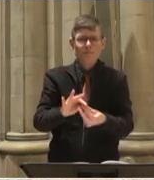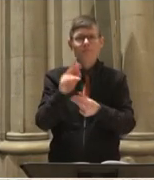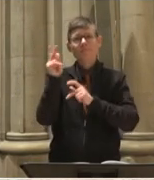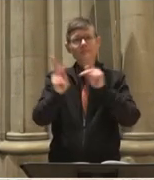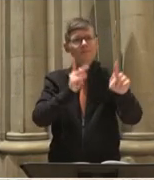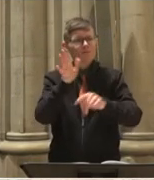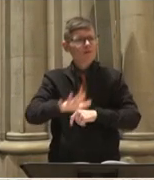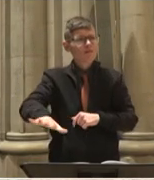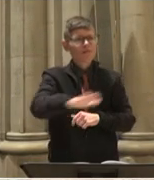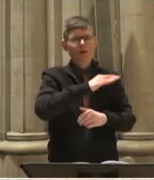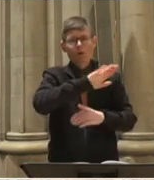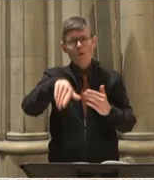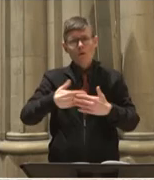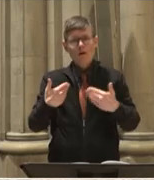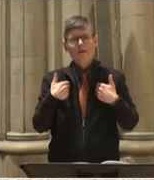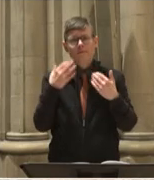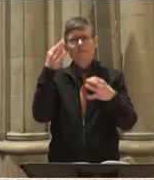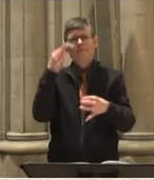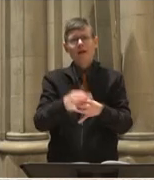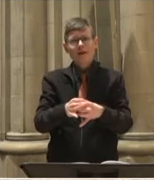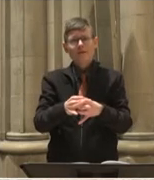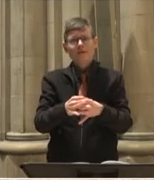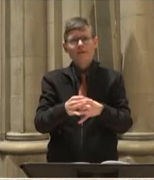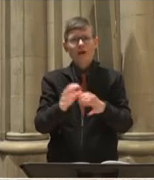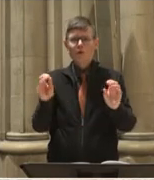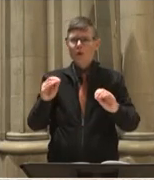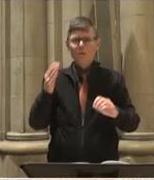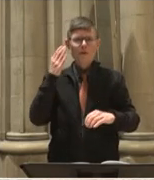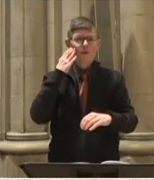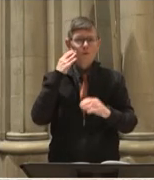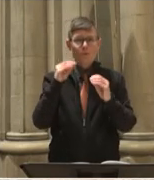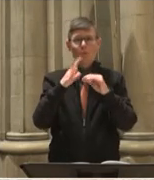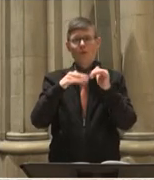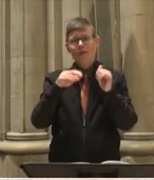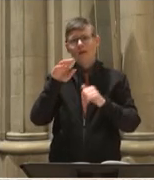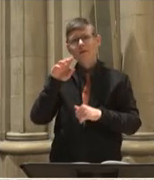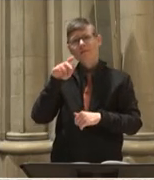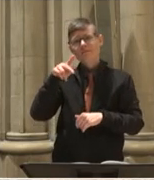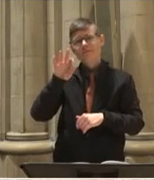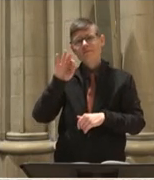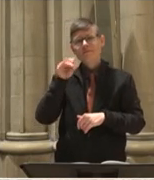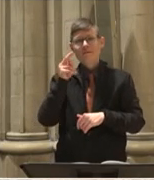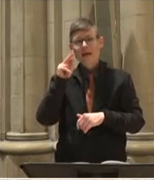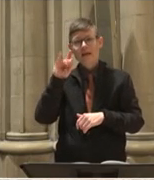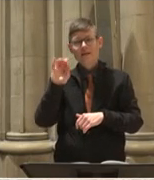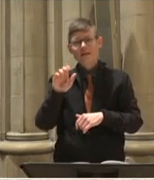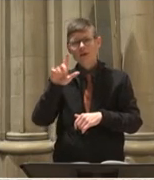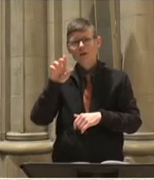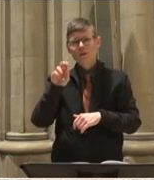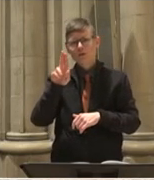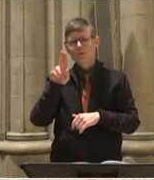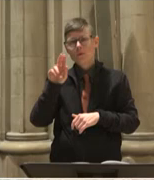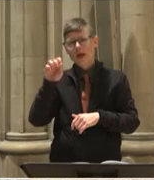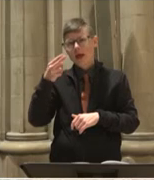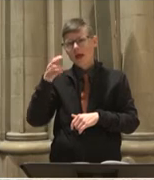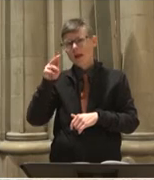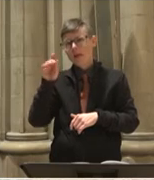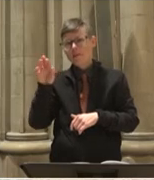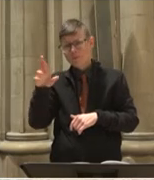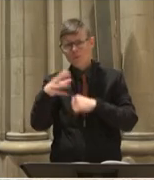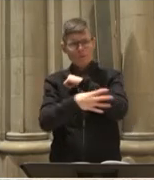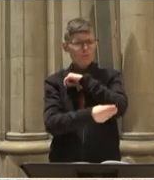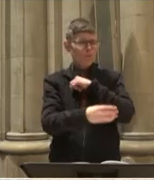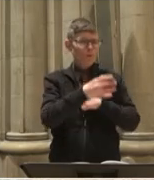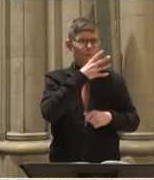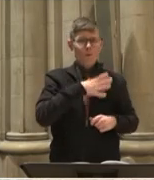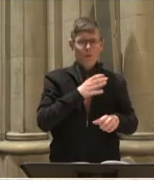faith. No one knew this more than Fannie Lou Hamer a poor sharecropping woman from